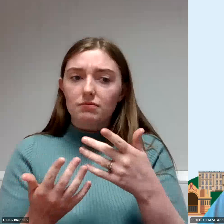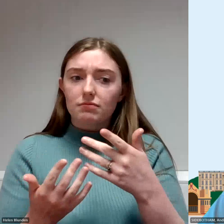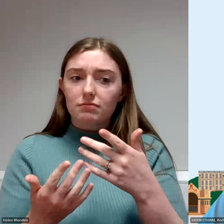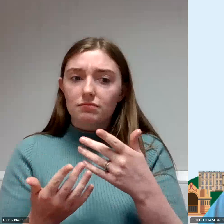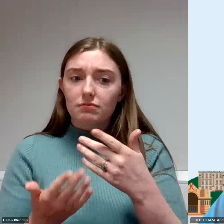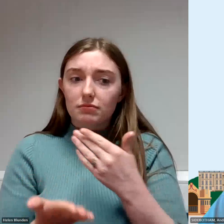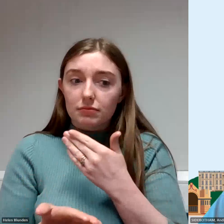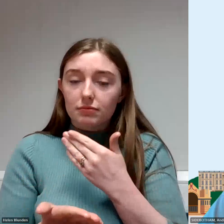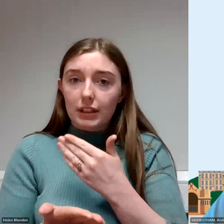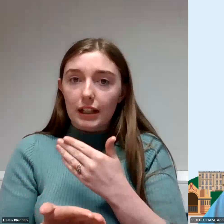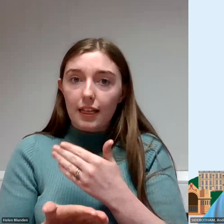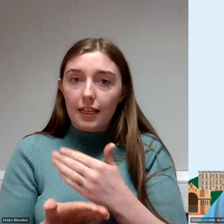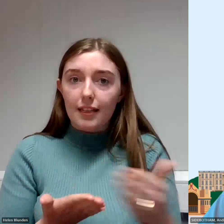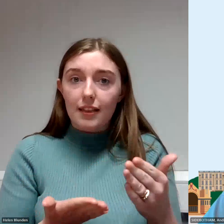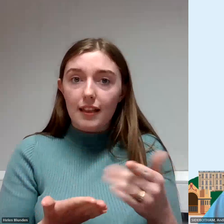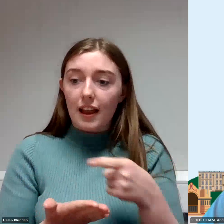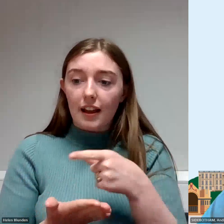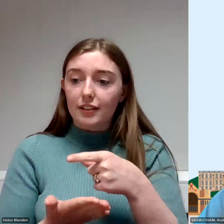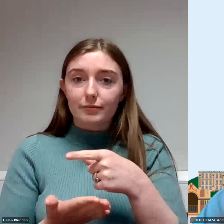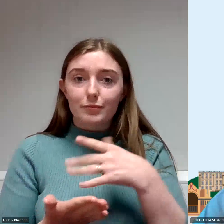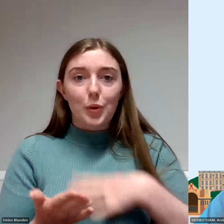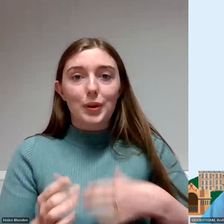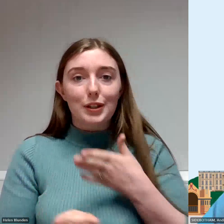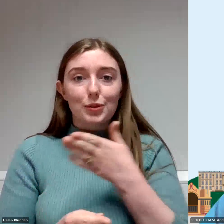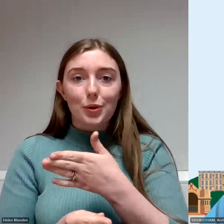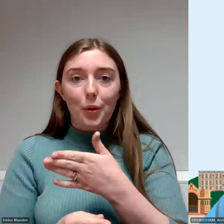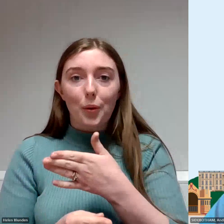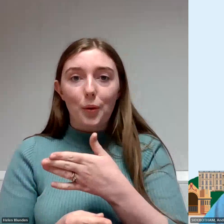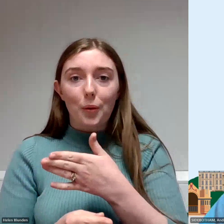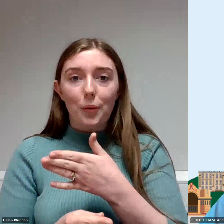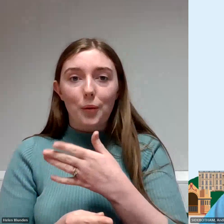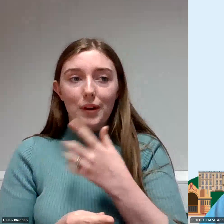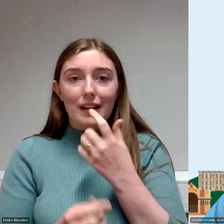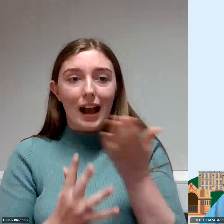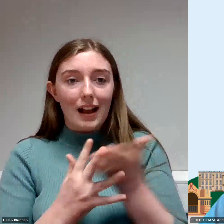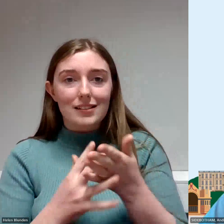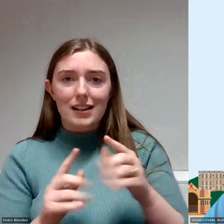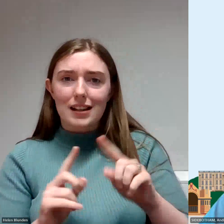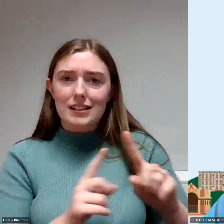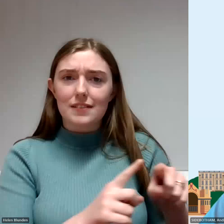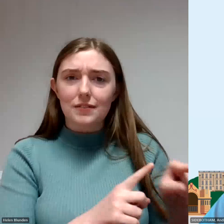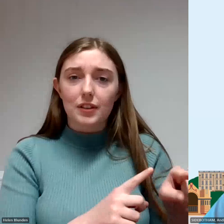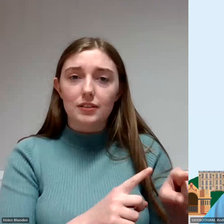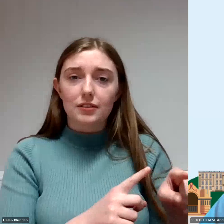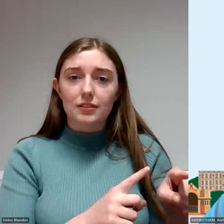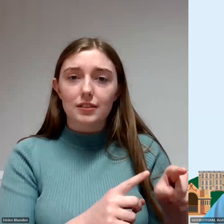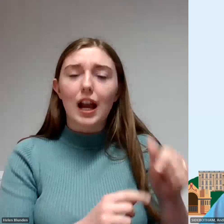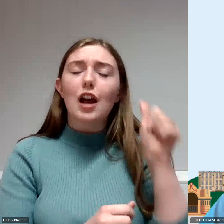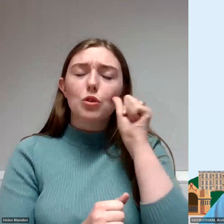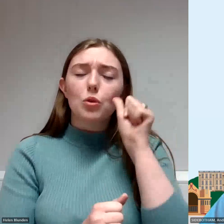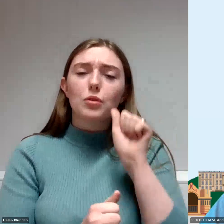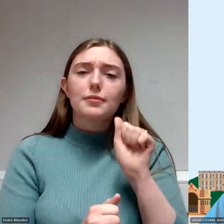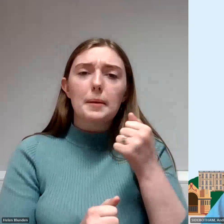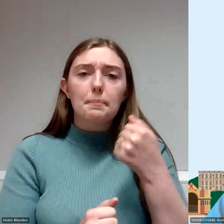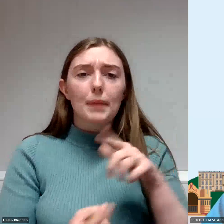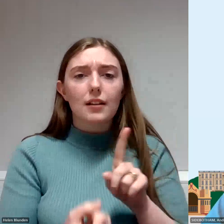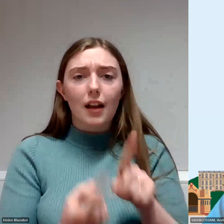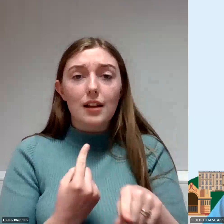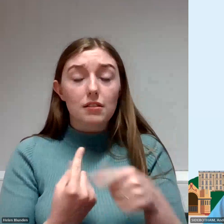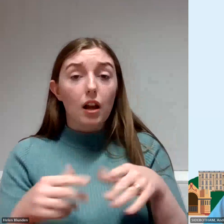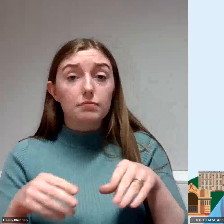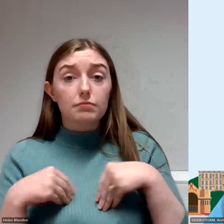they should have been going to another service? I do accept what you said in your answer, but there are